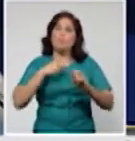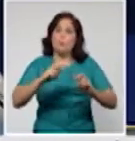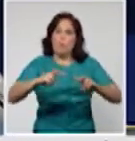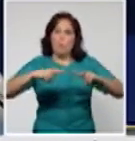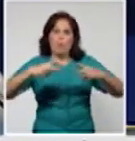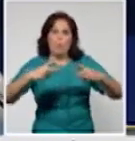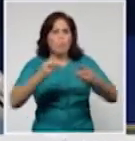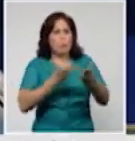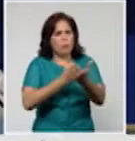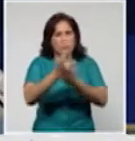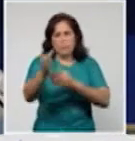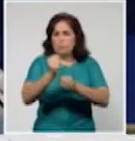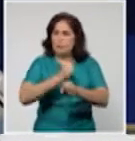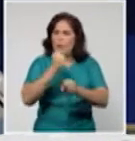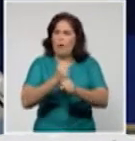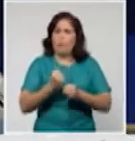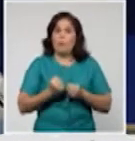or